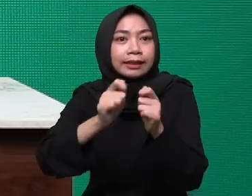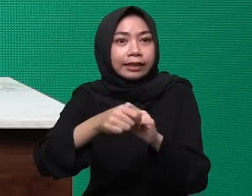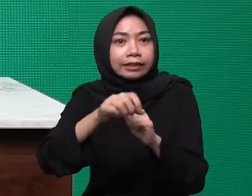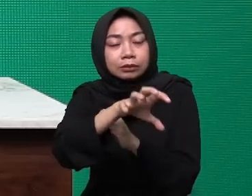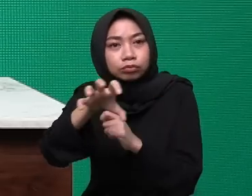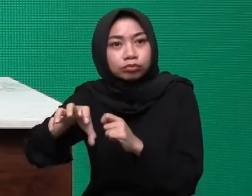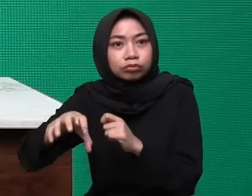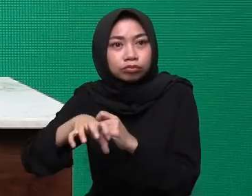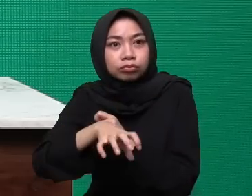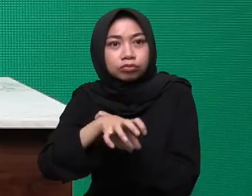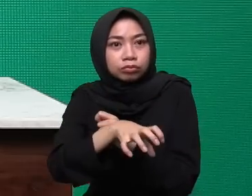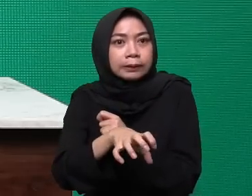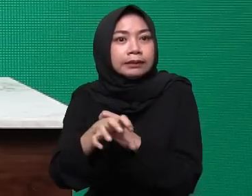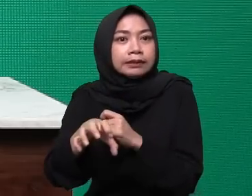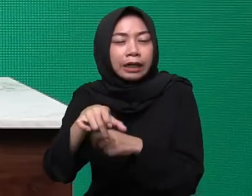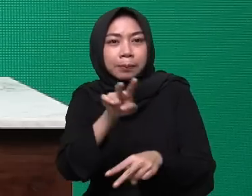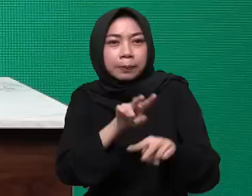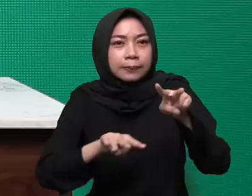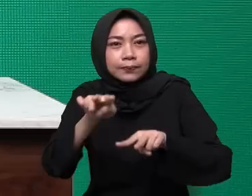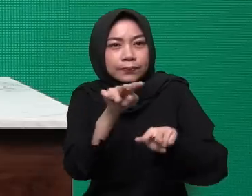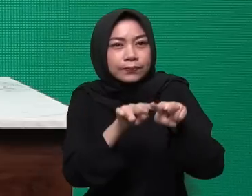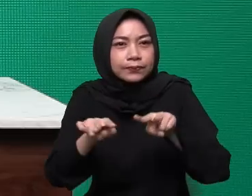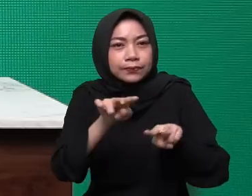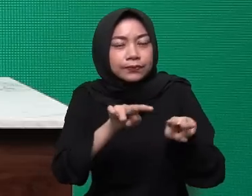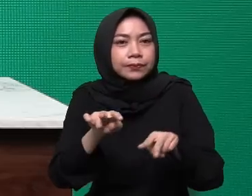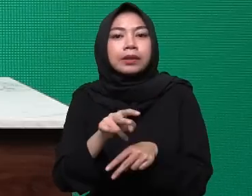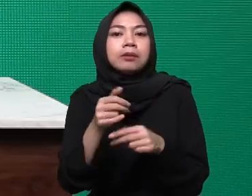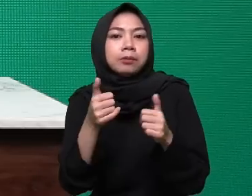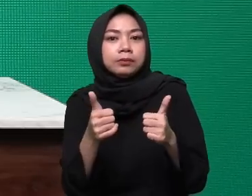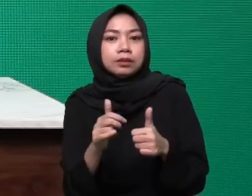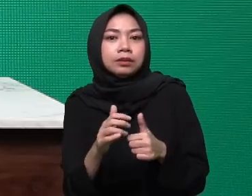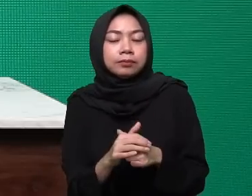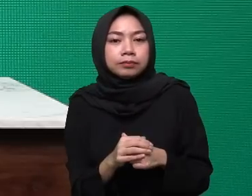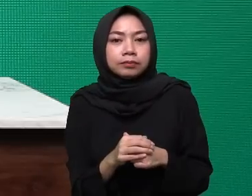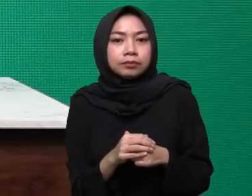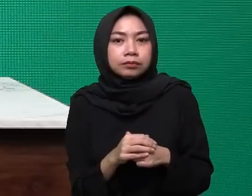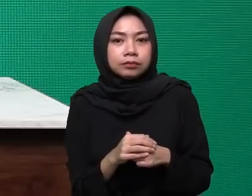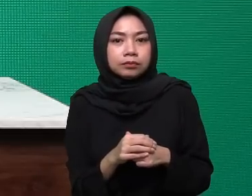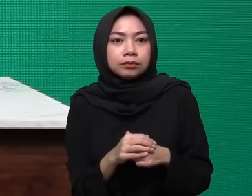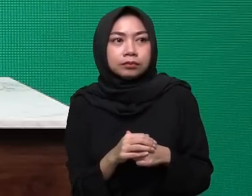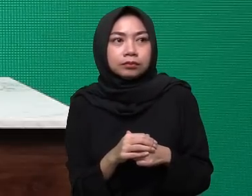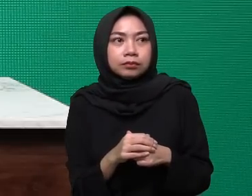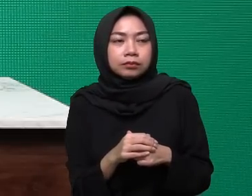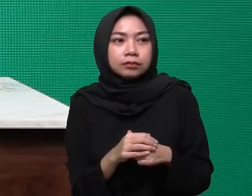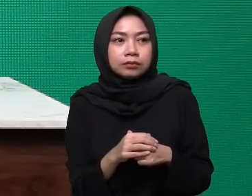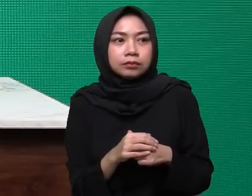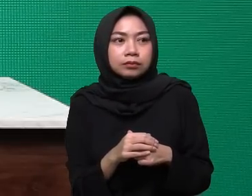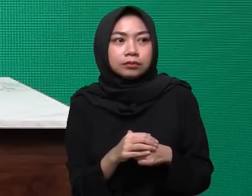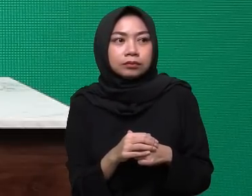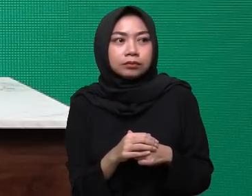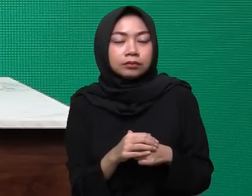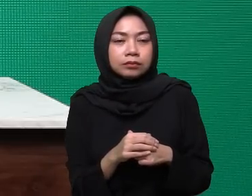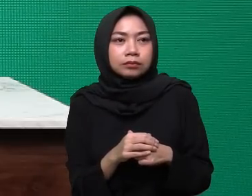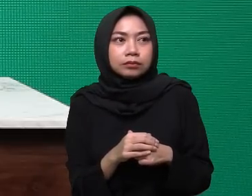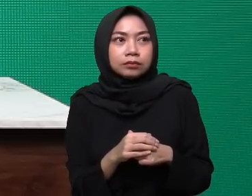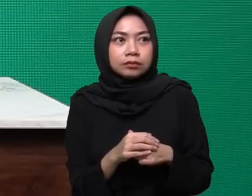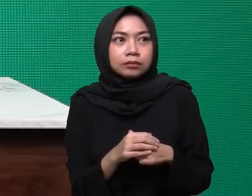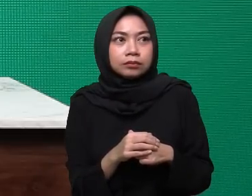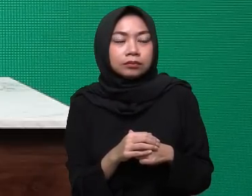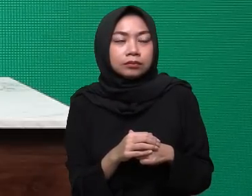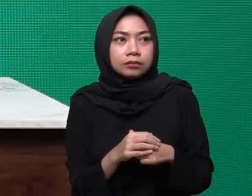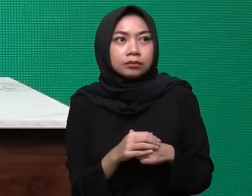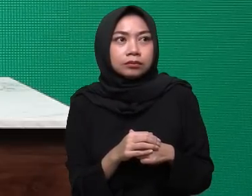to the minor level in society, namely RT and RW. And the government also tries to suppress